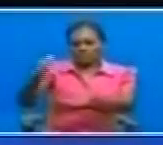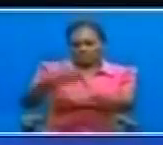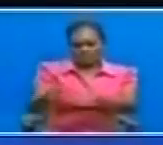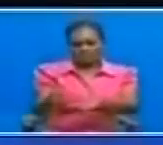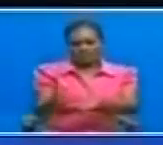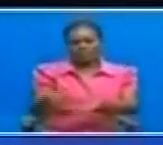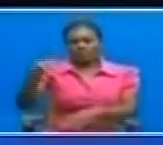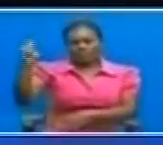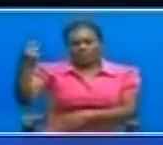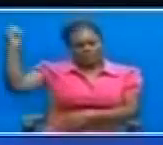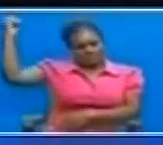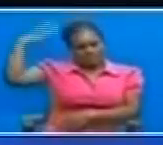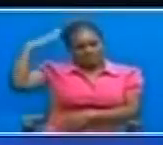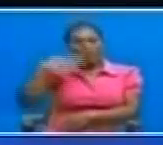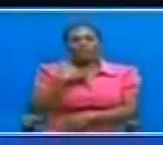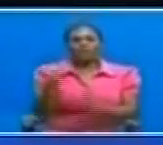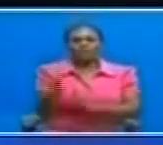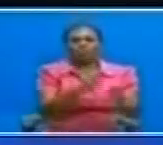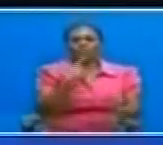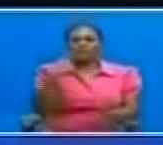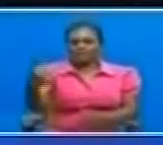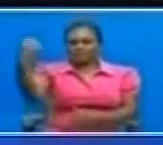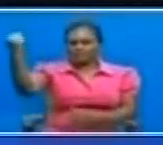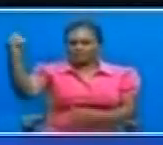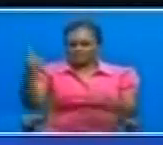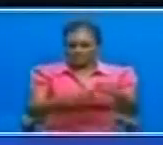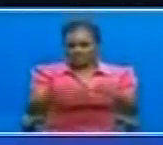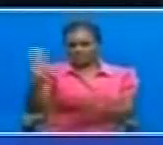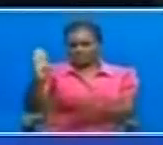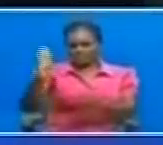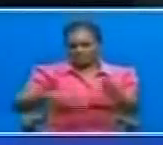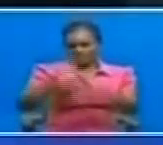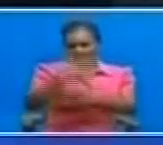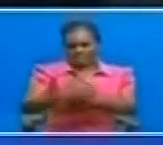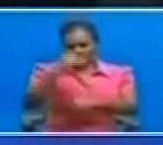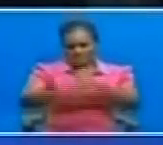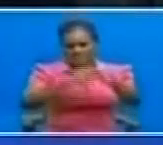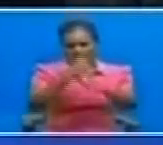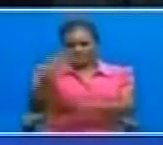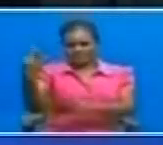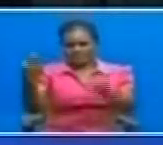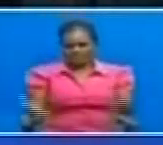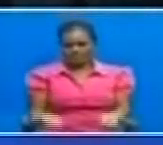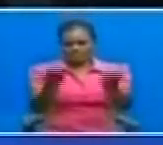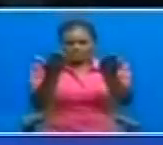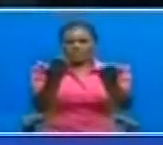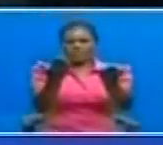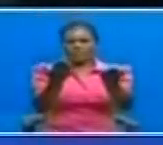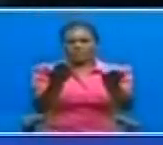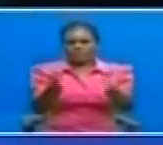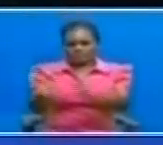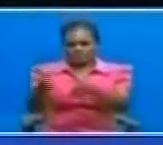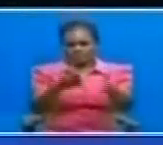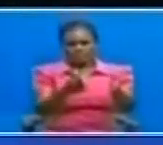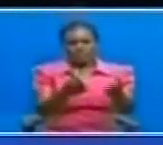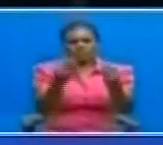leakages. Kenya Power plans to spend up to 156 billion shillings in the next 3 years to upgrade its aging infrastructure to enable